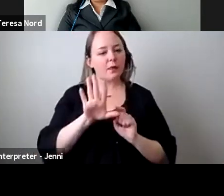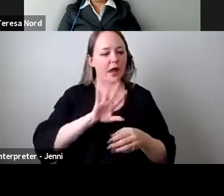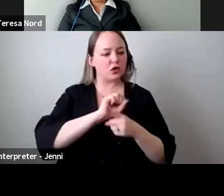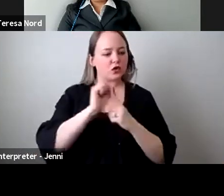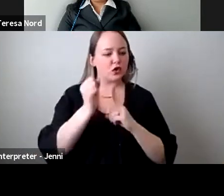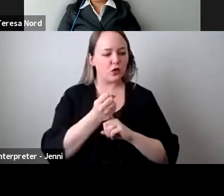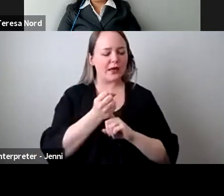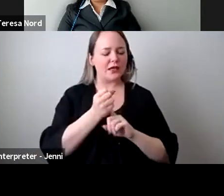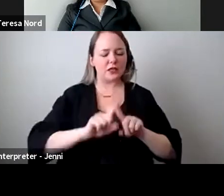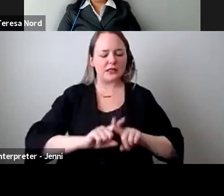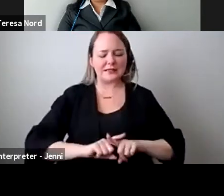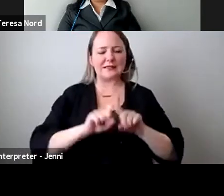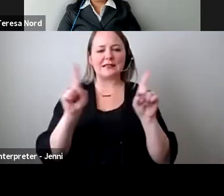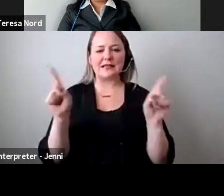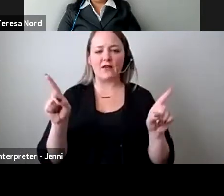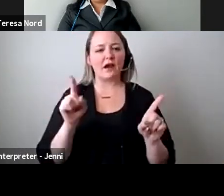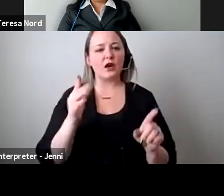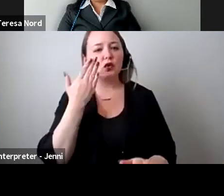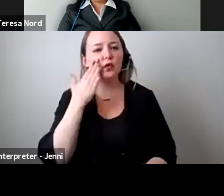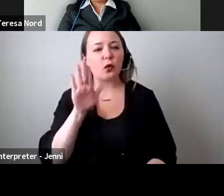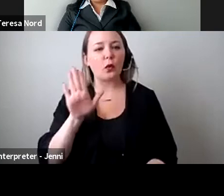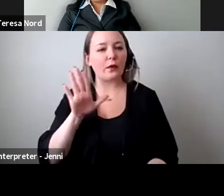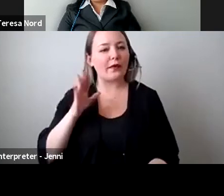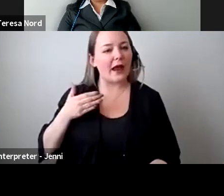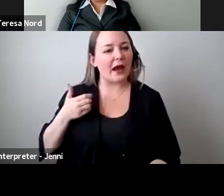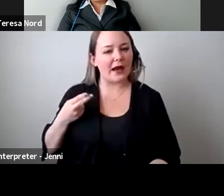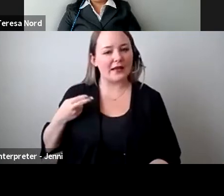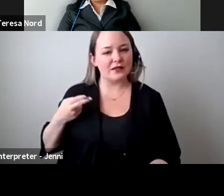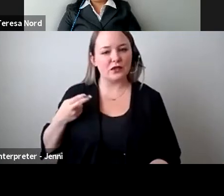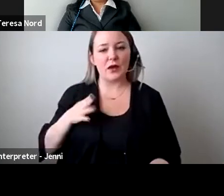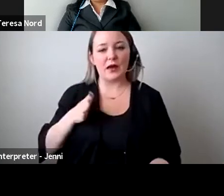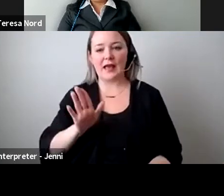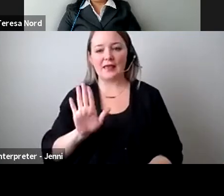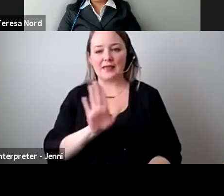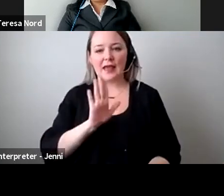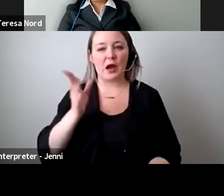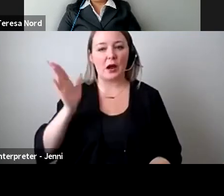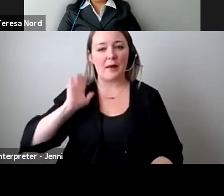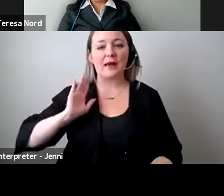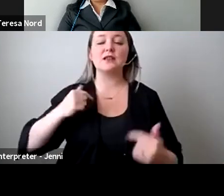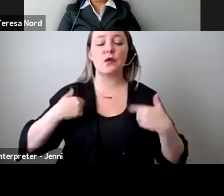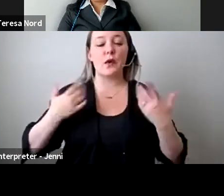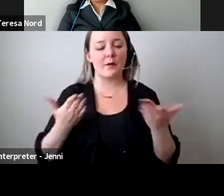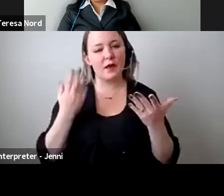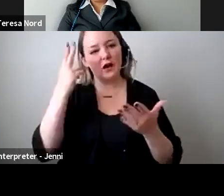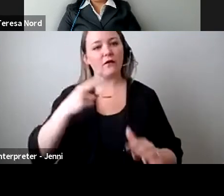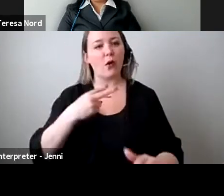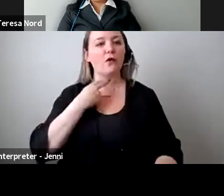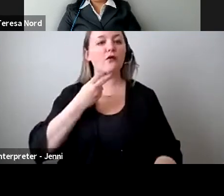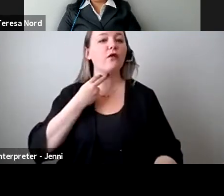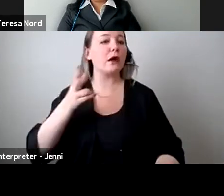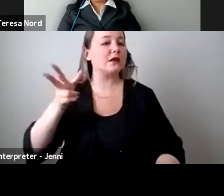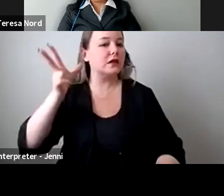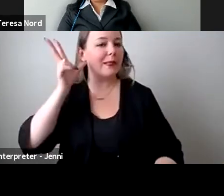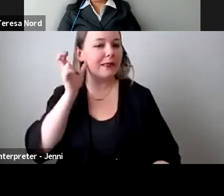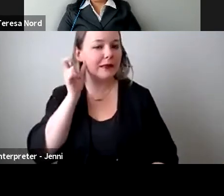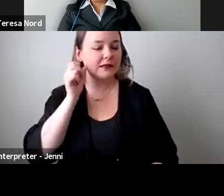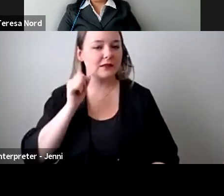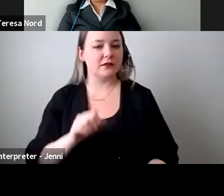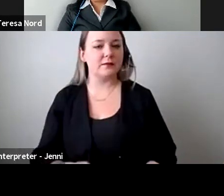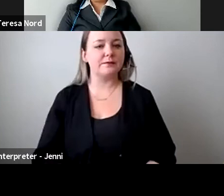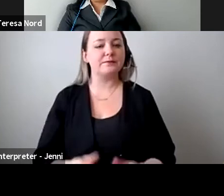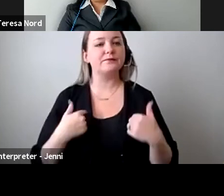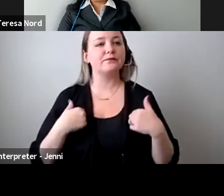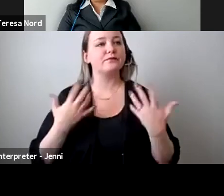what their past was. So today, I want our voices, once again, to be heard, to let it ring